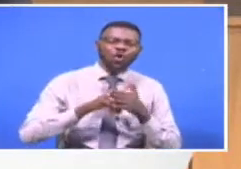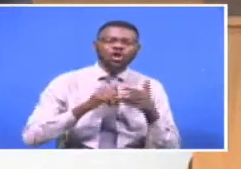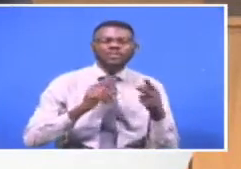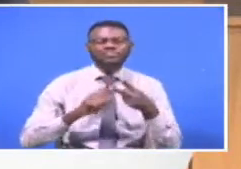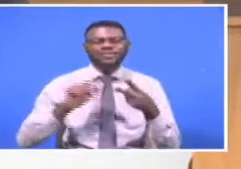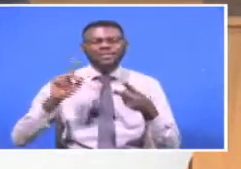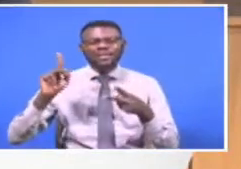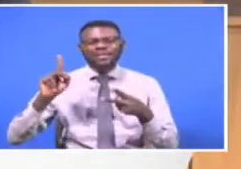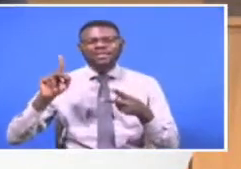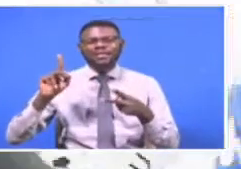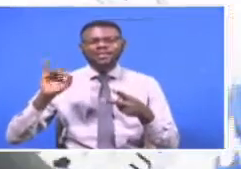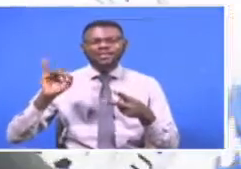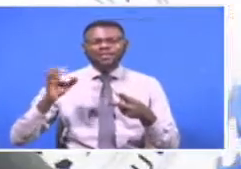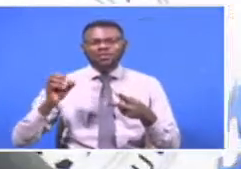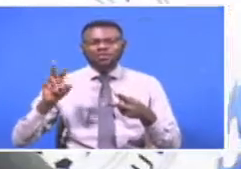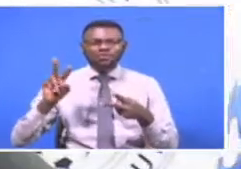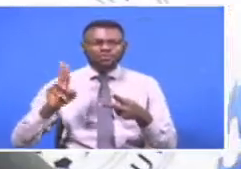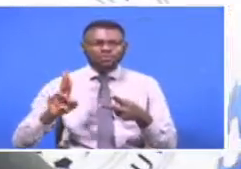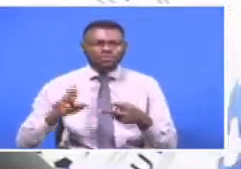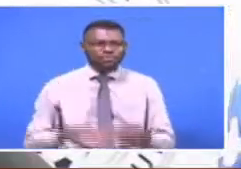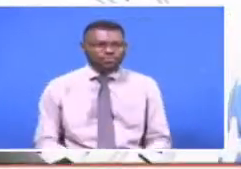Sports. Tukona